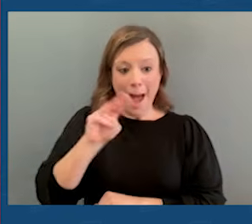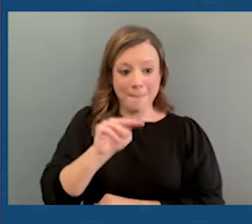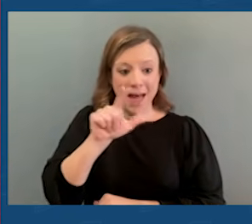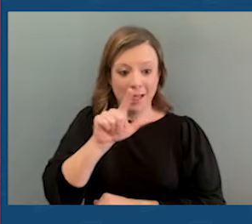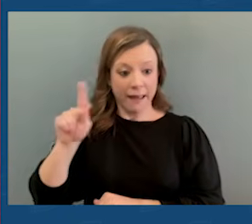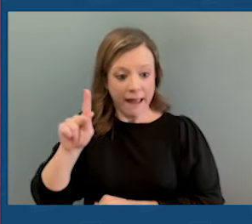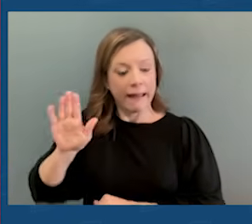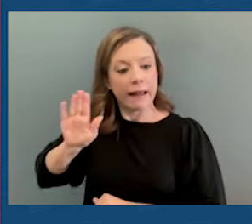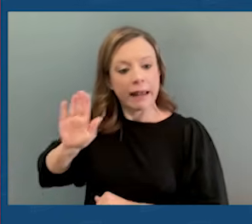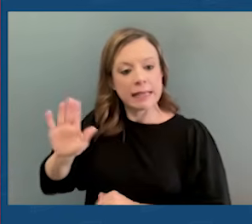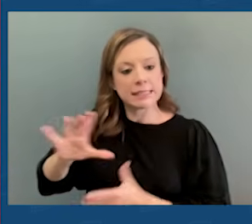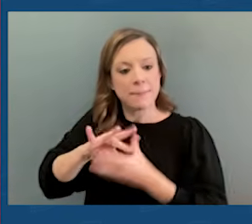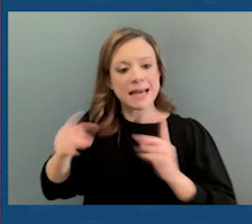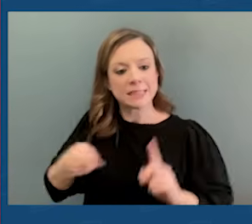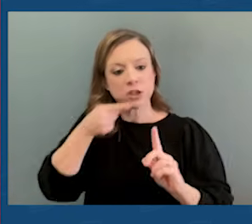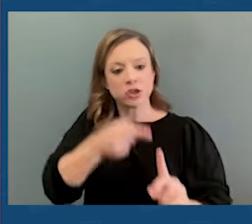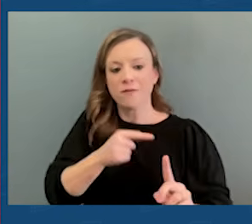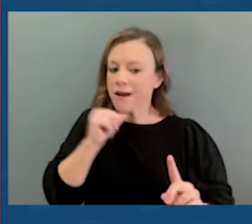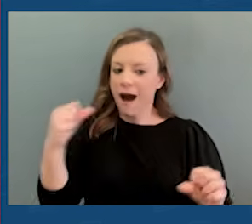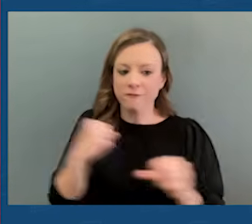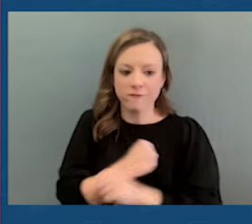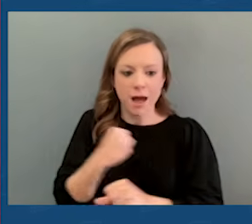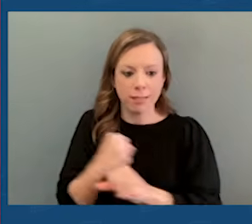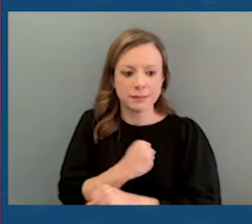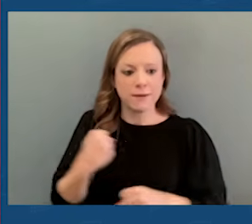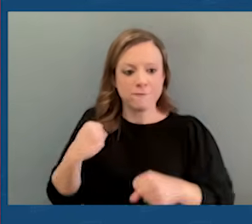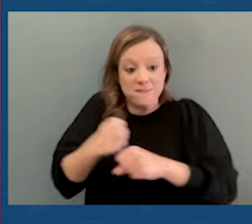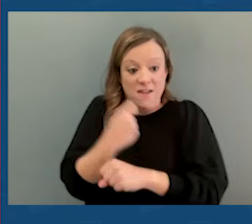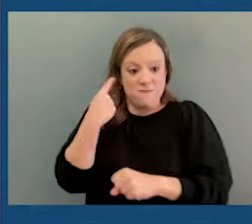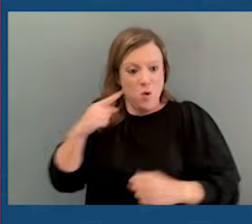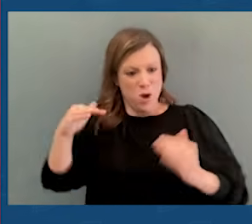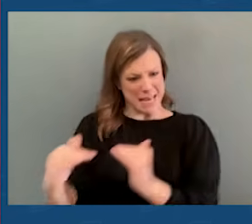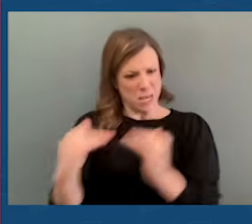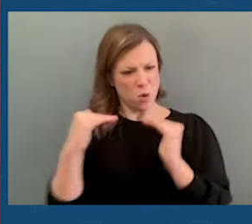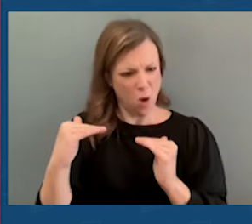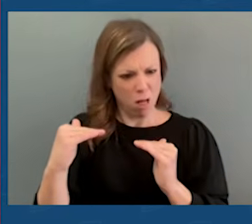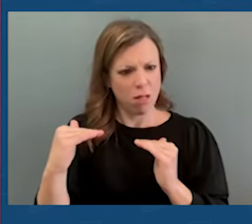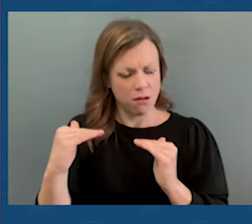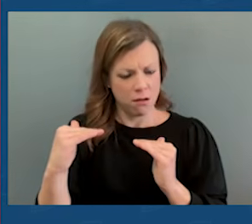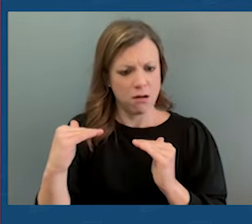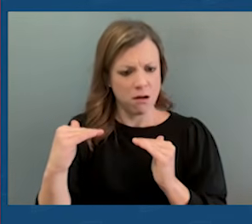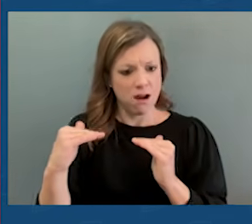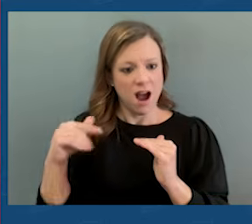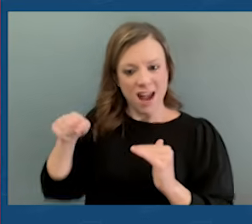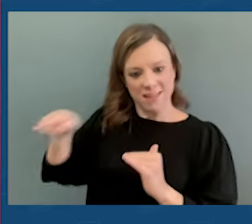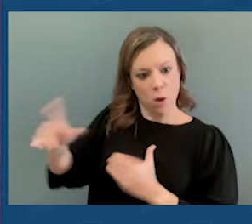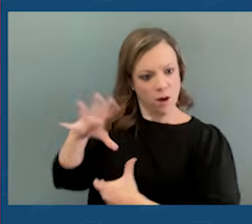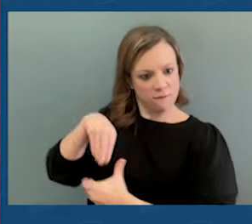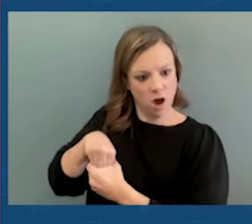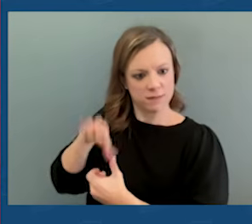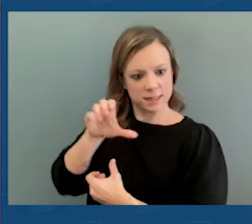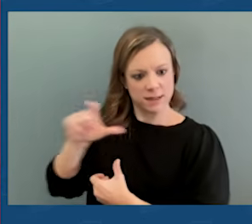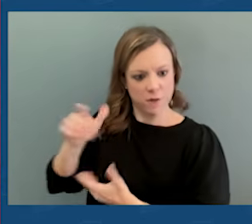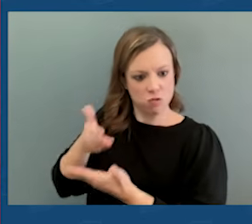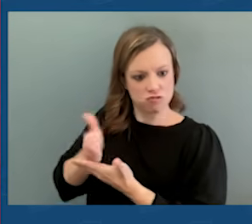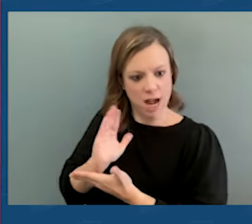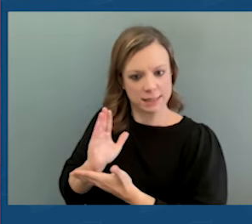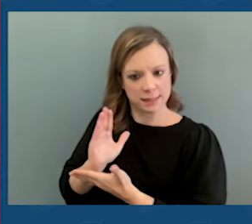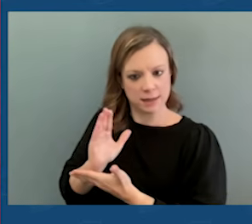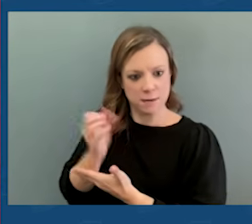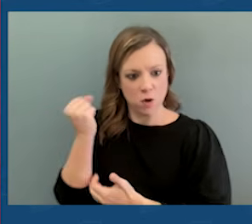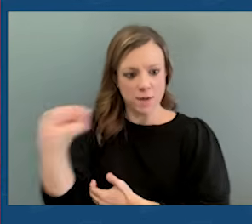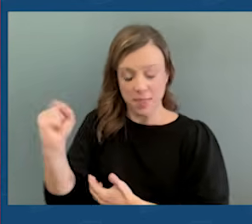nonviolence and the fight for equality. Parents themselves were involved in the civil rights movement, and they tried to integrate our